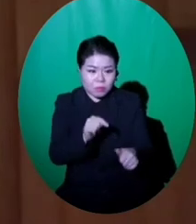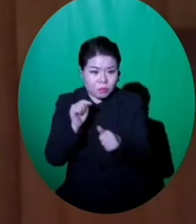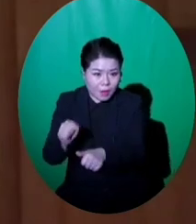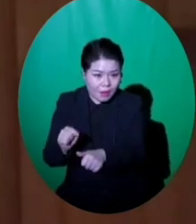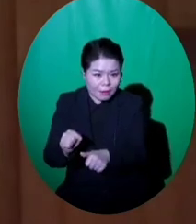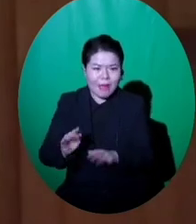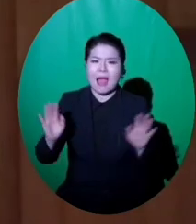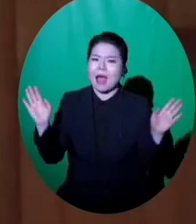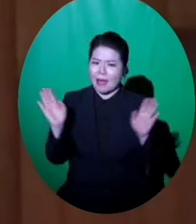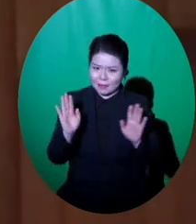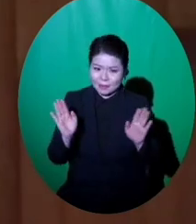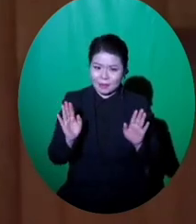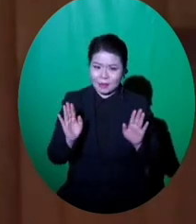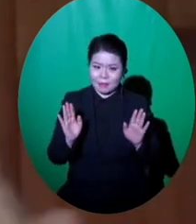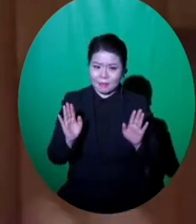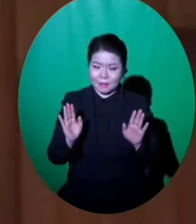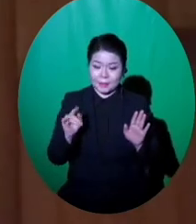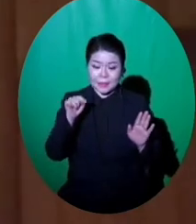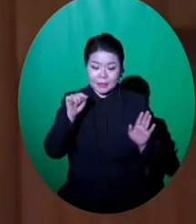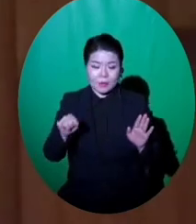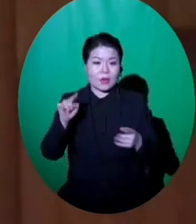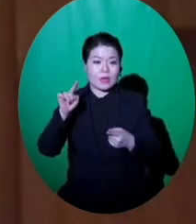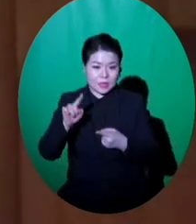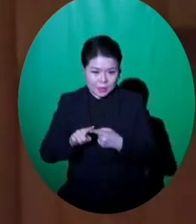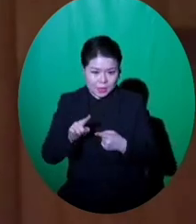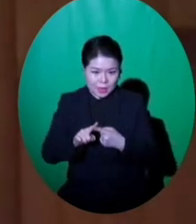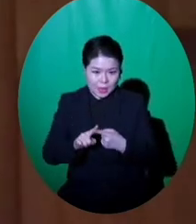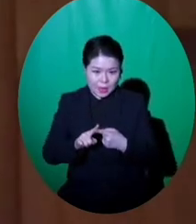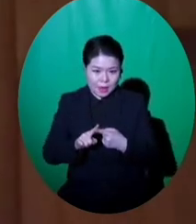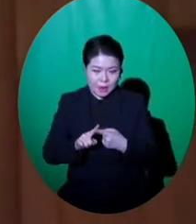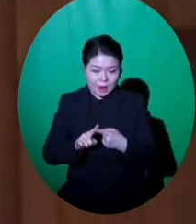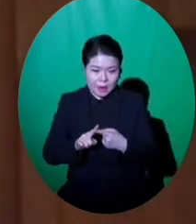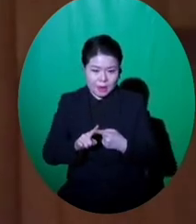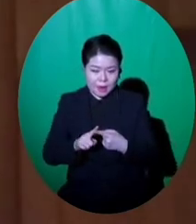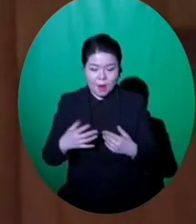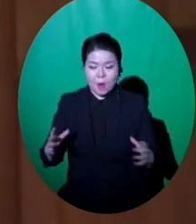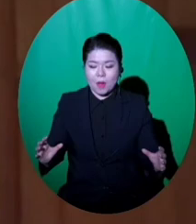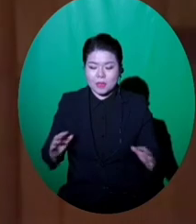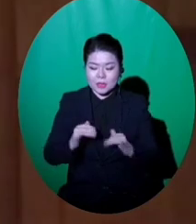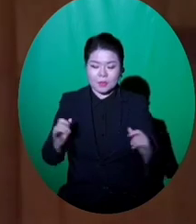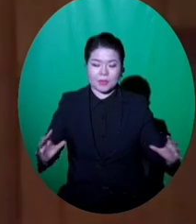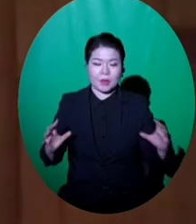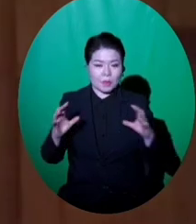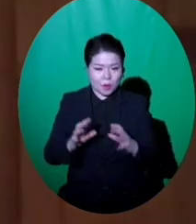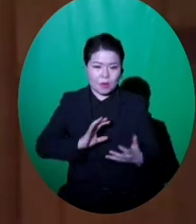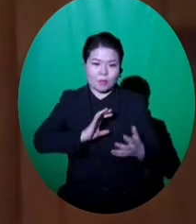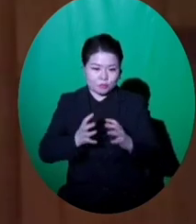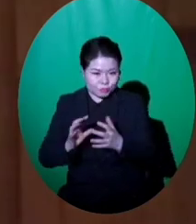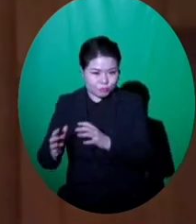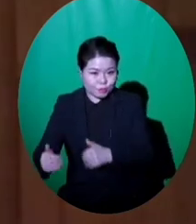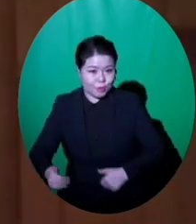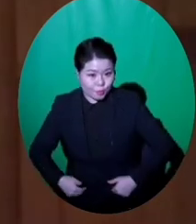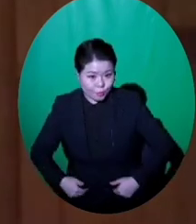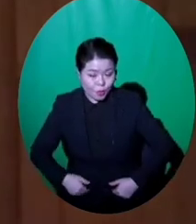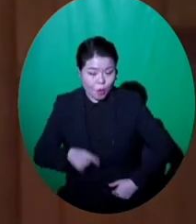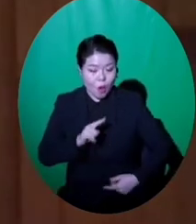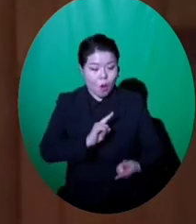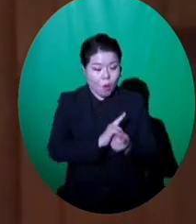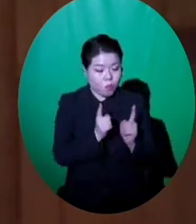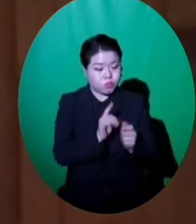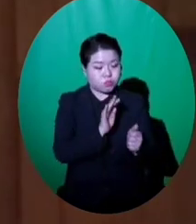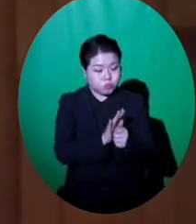of discourse and a kind of vocabulary in which we can all help each other think more